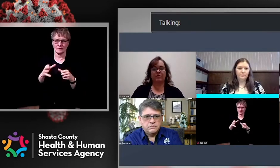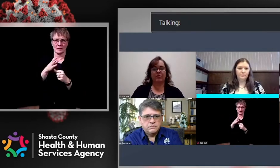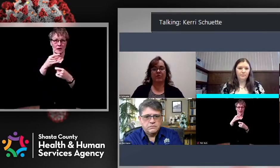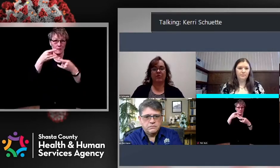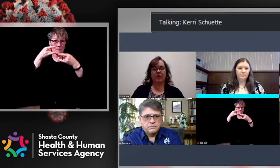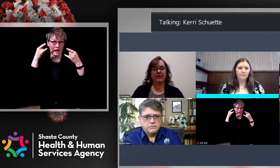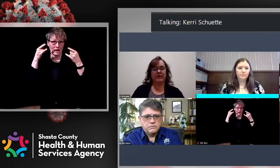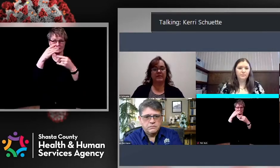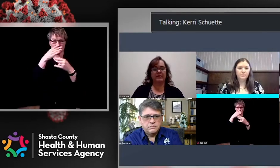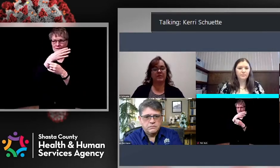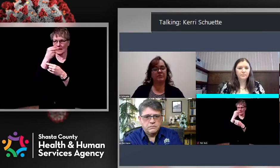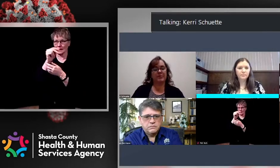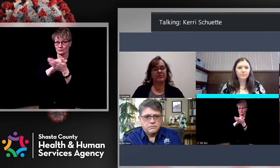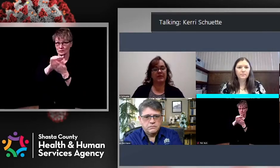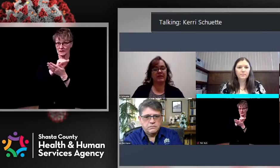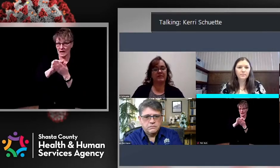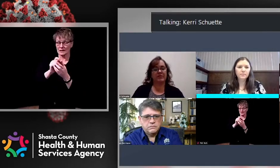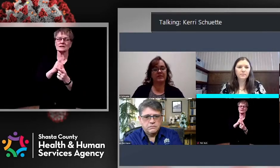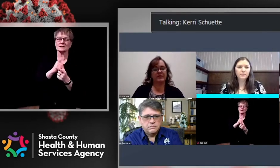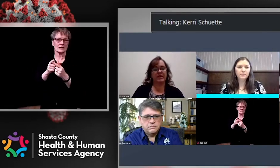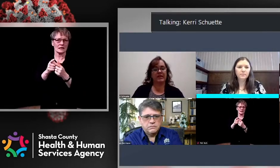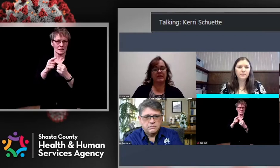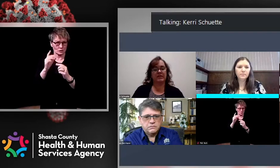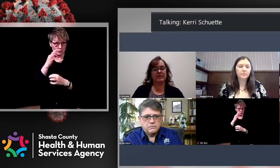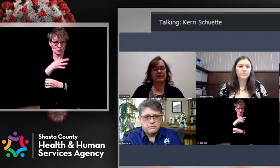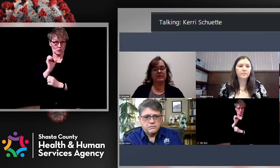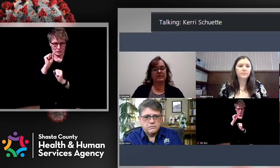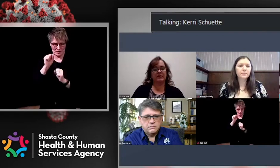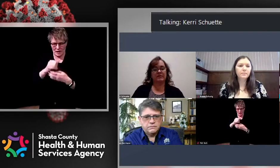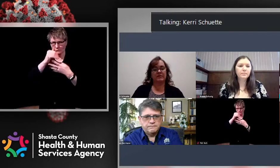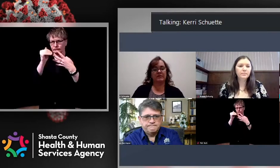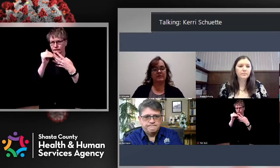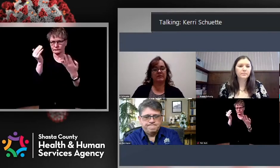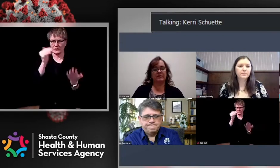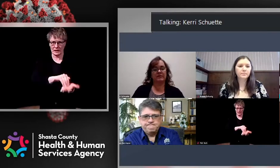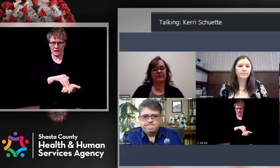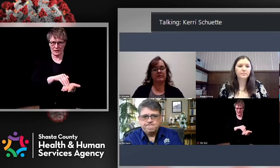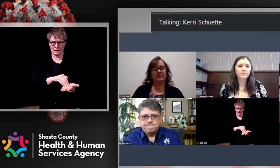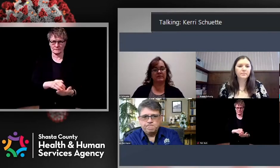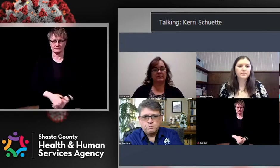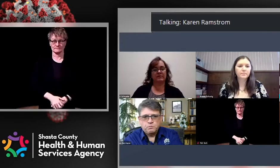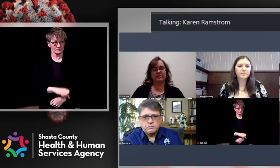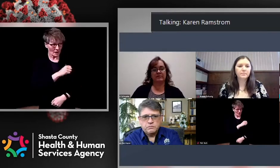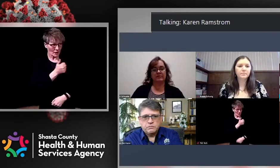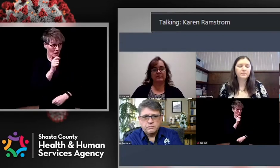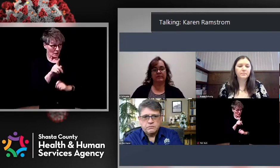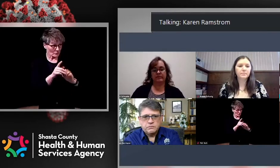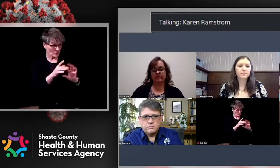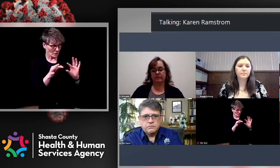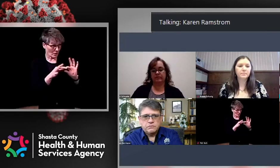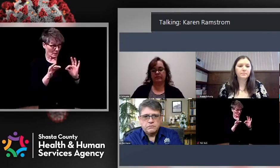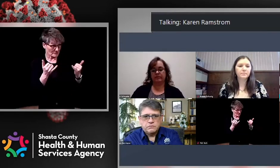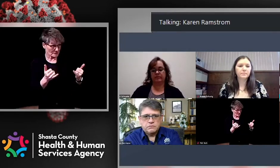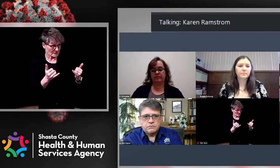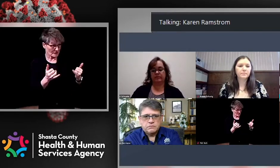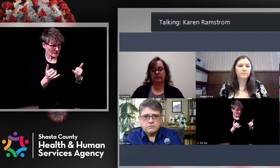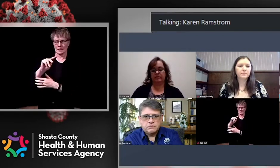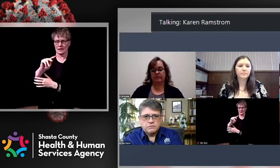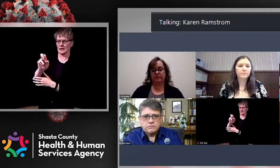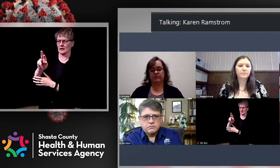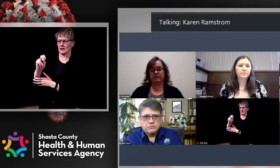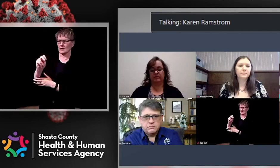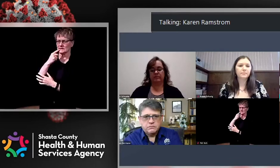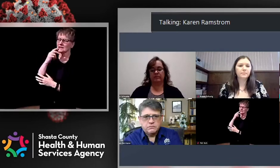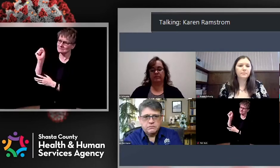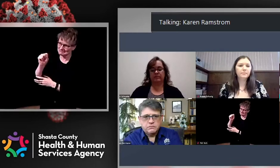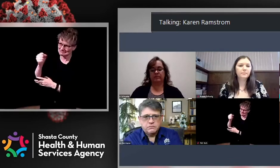All right, thank you, Robin. Dr. Ramstrom, do you have anything to start with today? I do. Thank you, Carrie. Good morning, everybody. I thought I'd provide an update